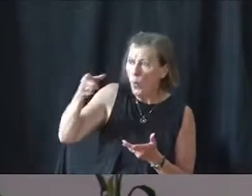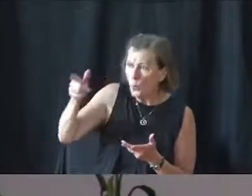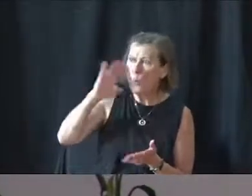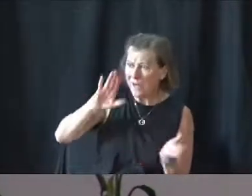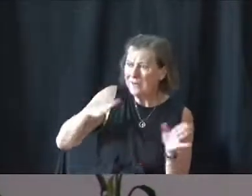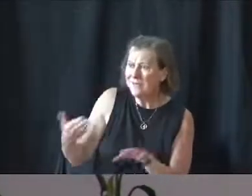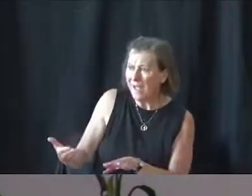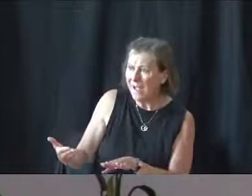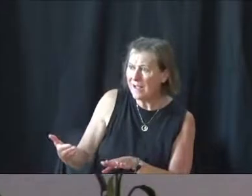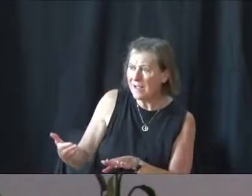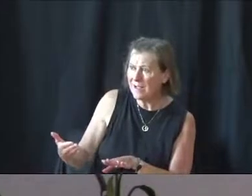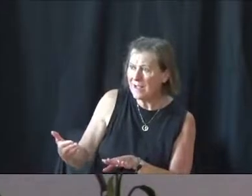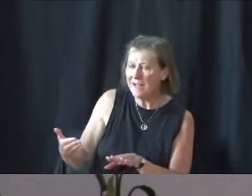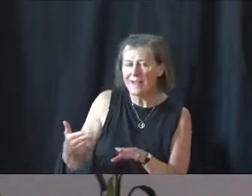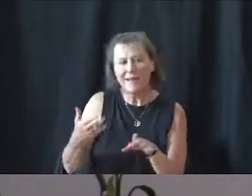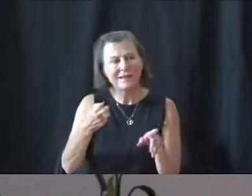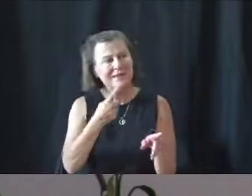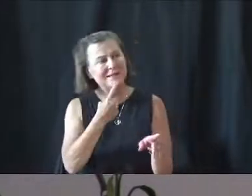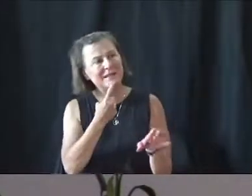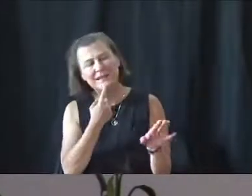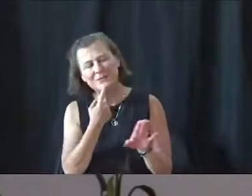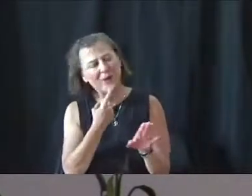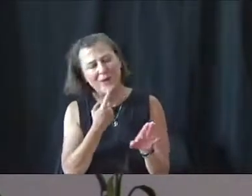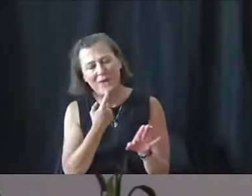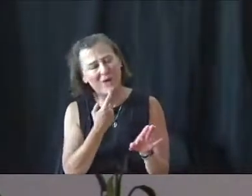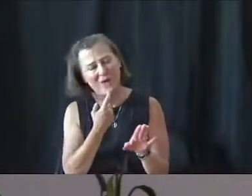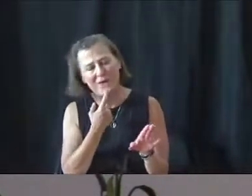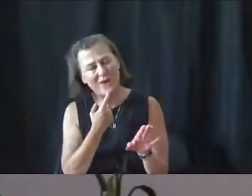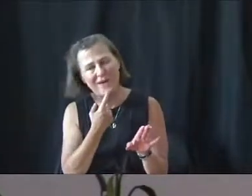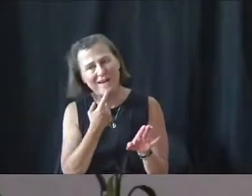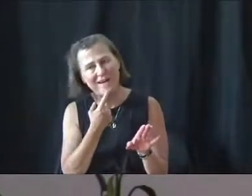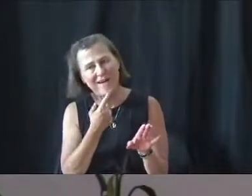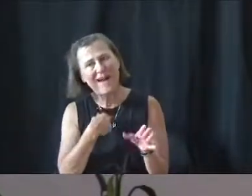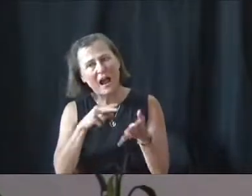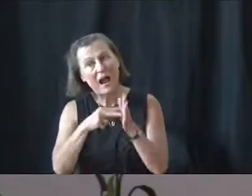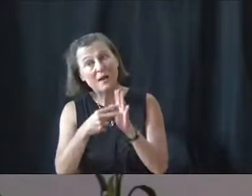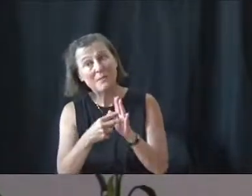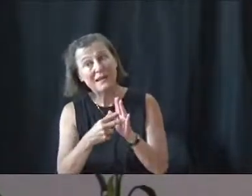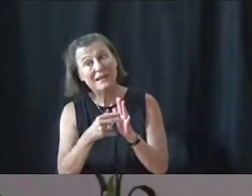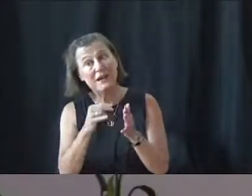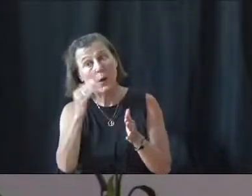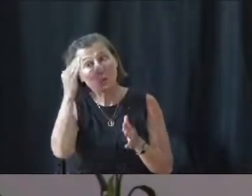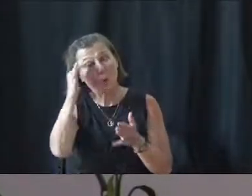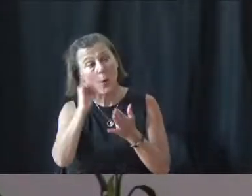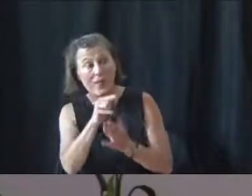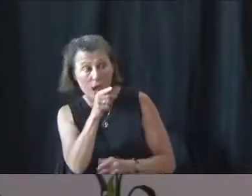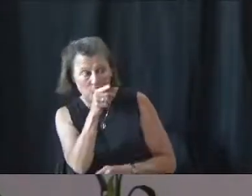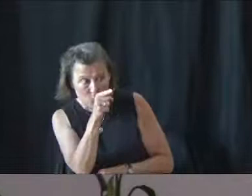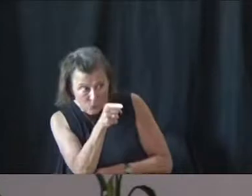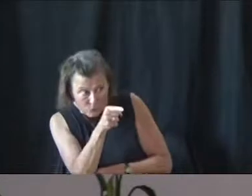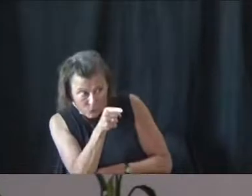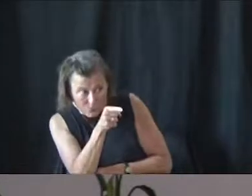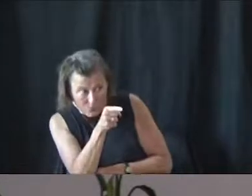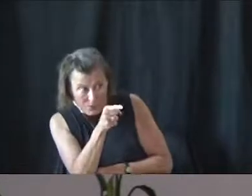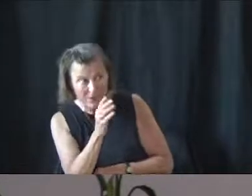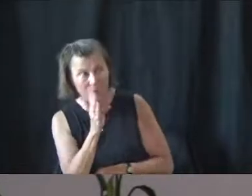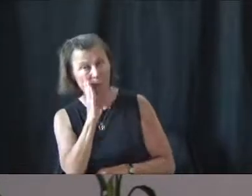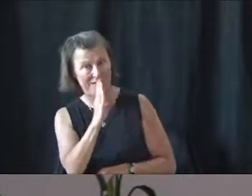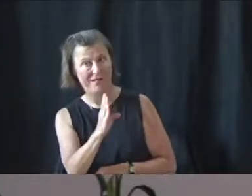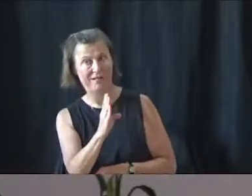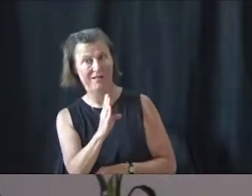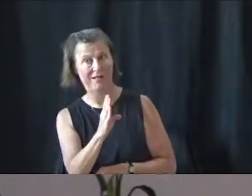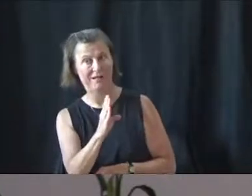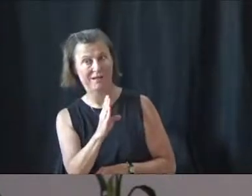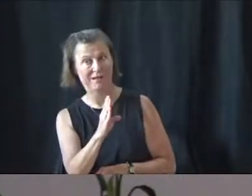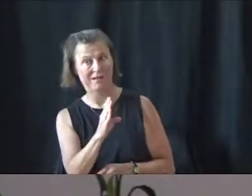die. And he said, no, I mean, know that you are.